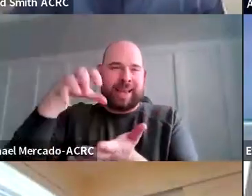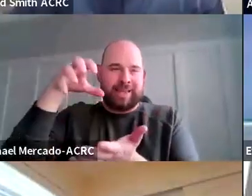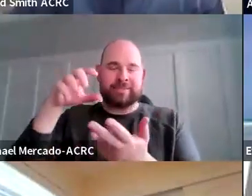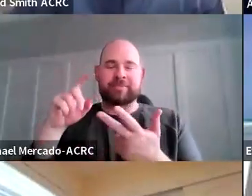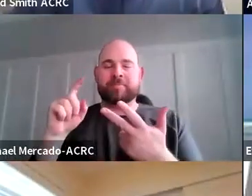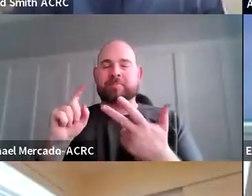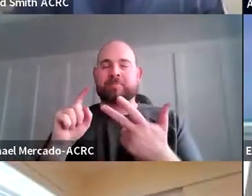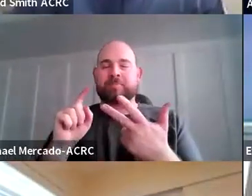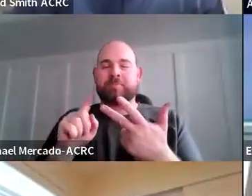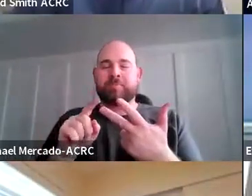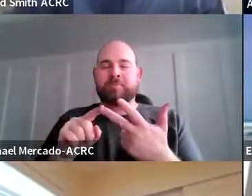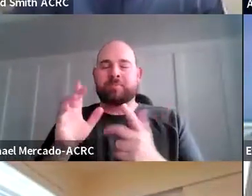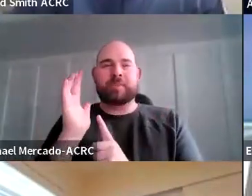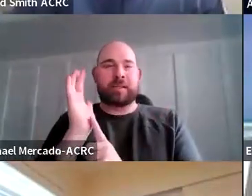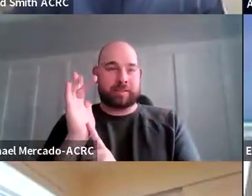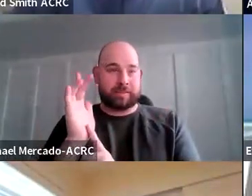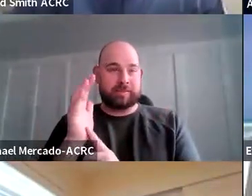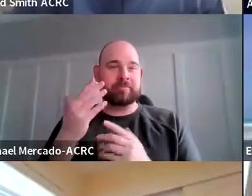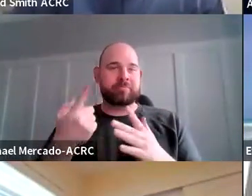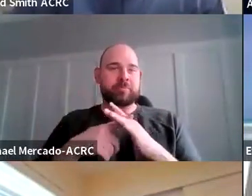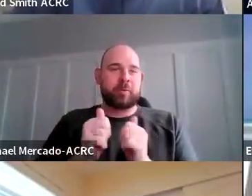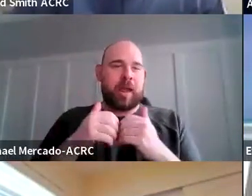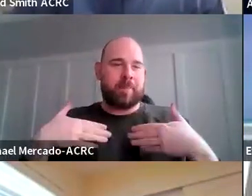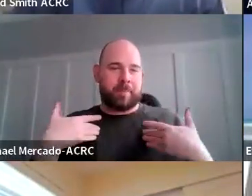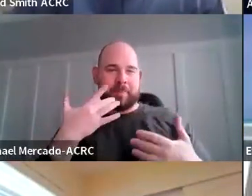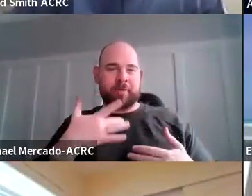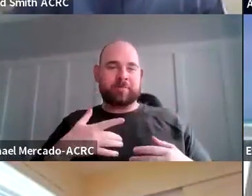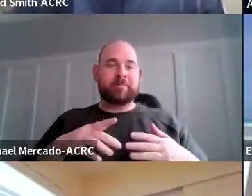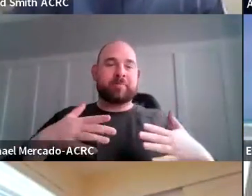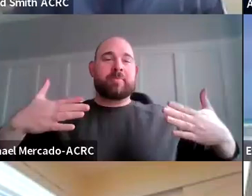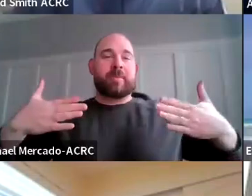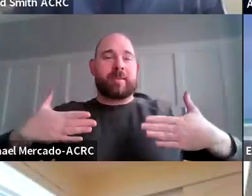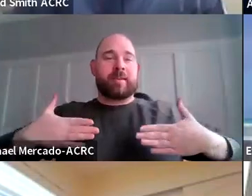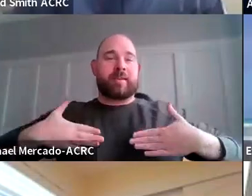birthday, cake, and candle.